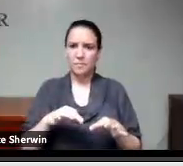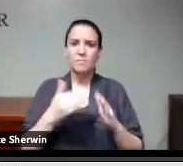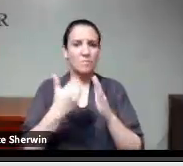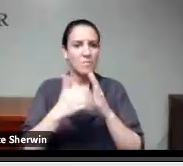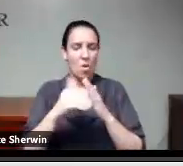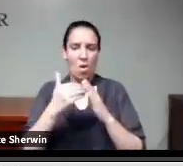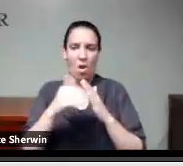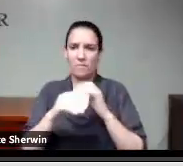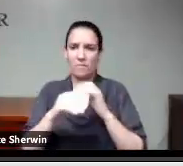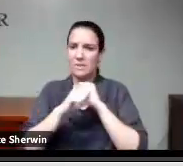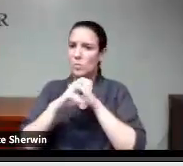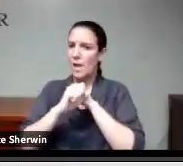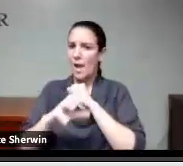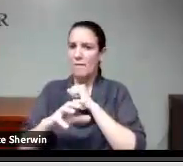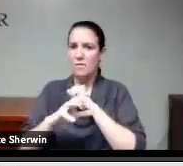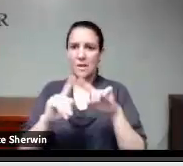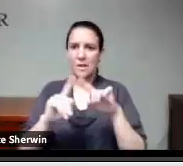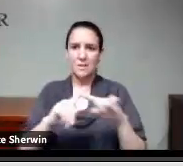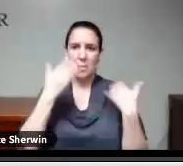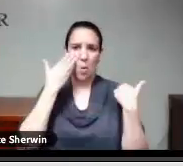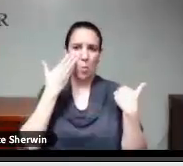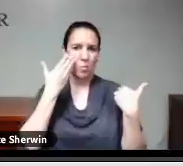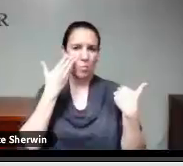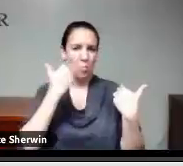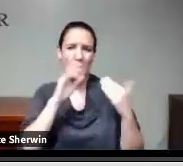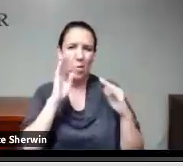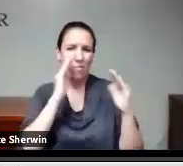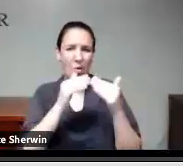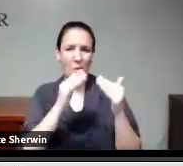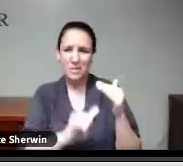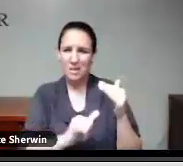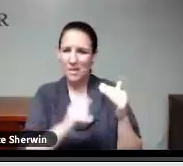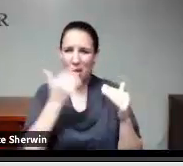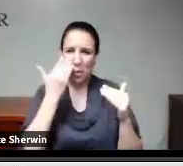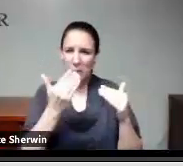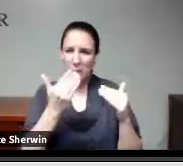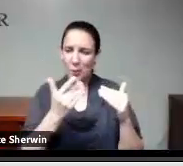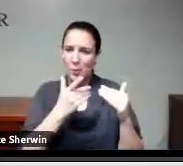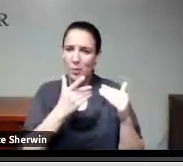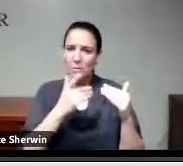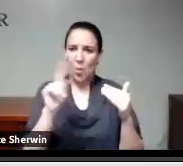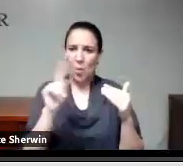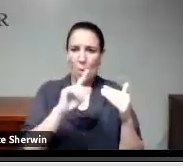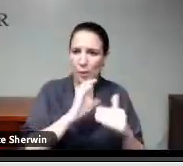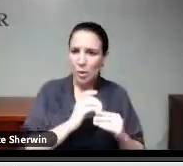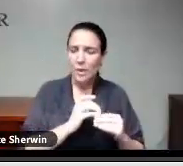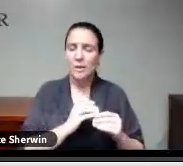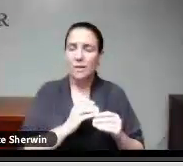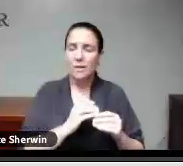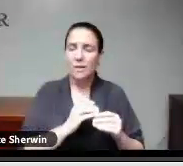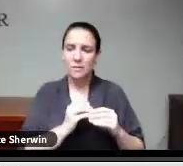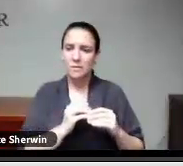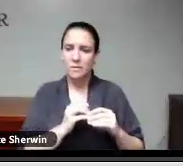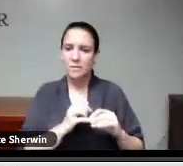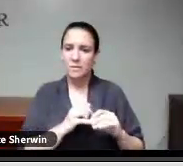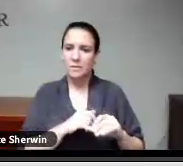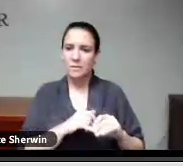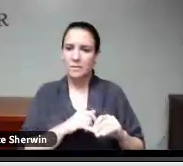advertising and where we're advertising, and to make sure that our search committee members understand